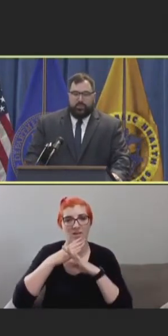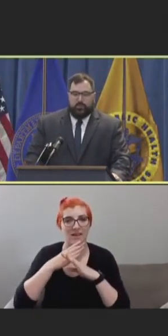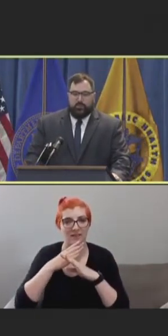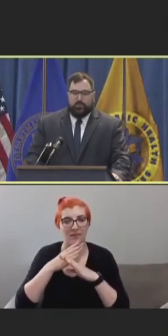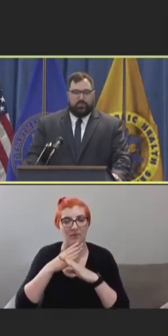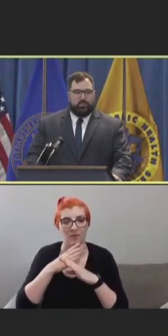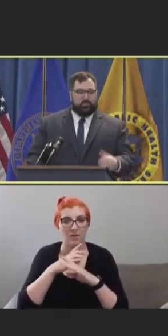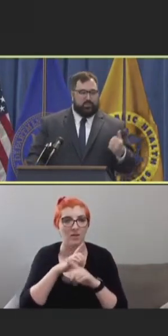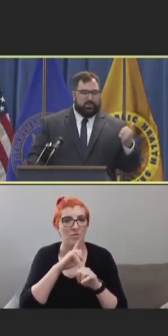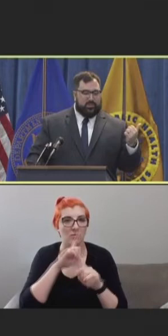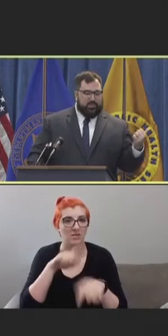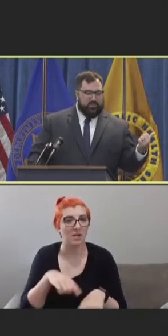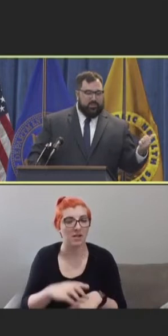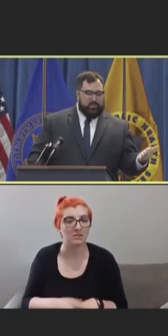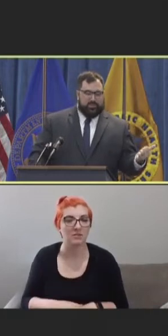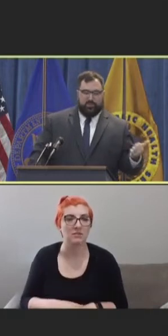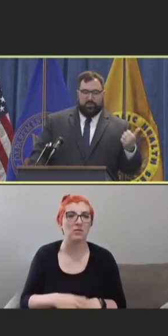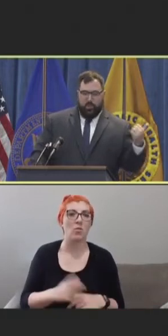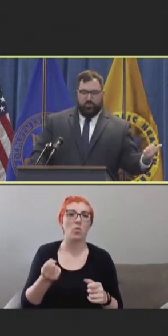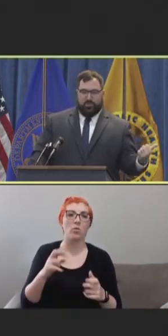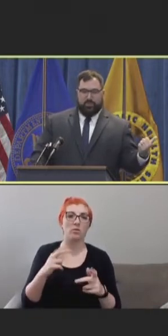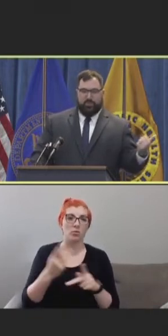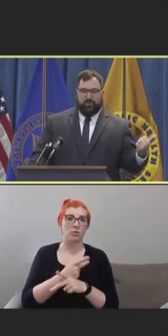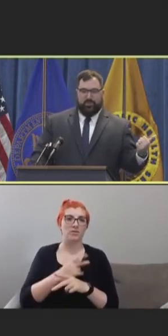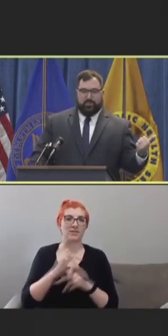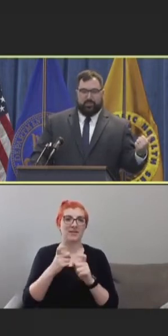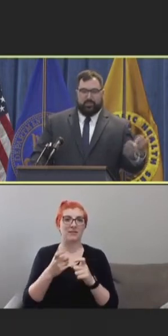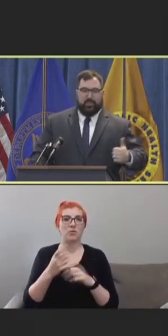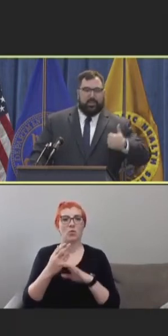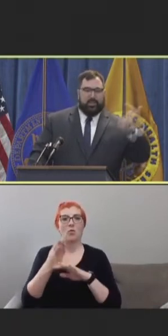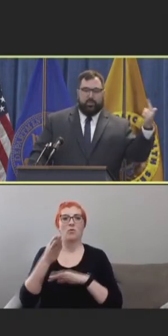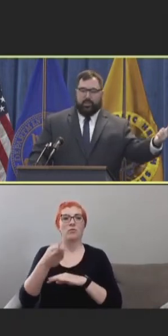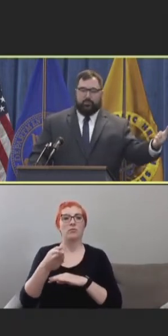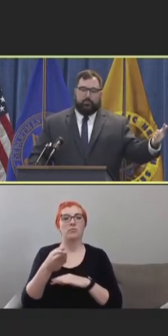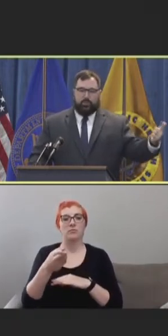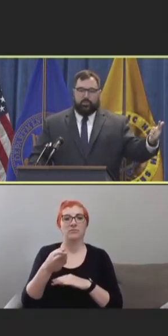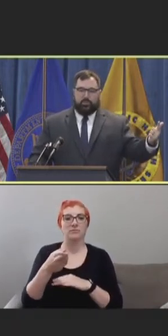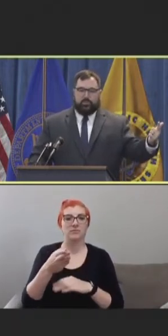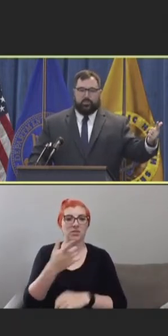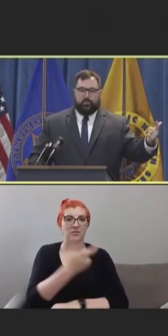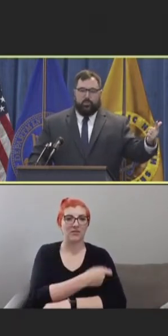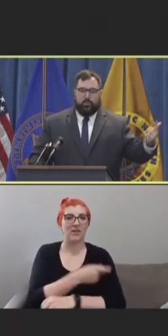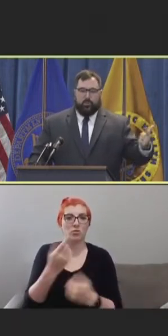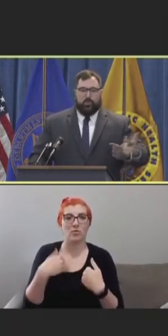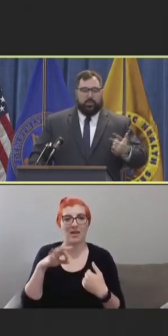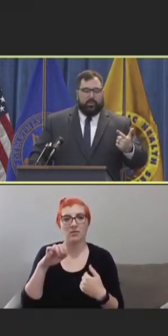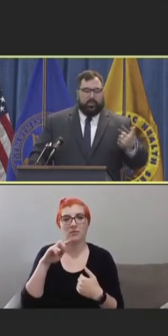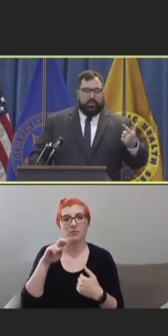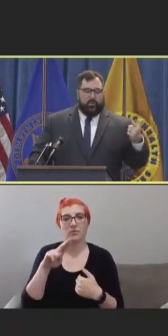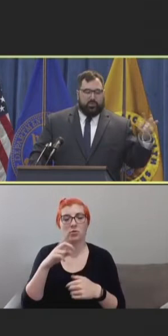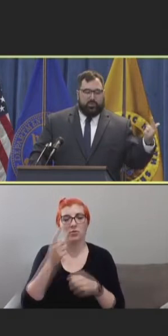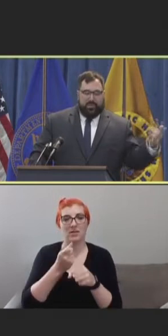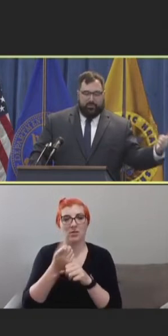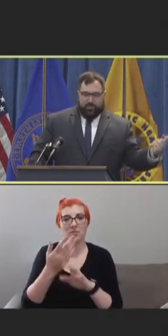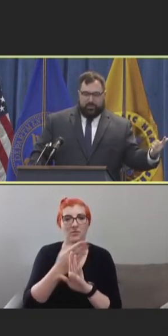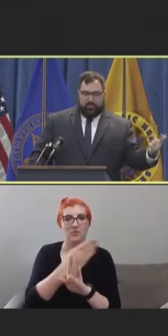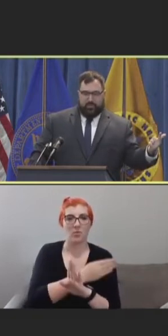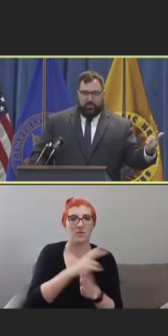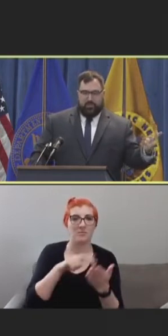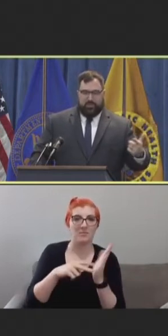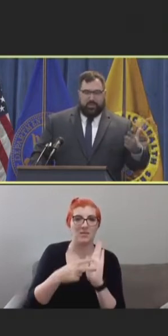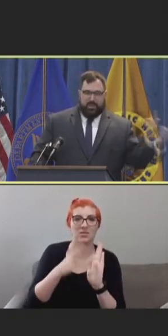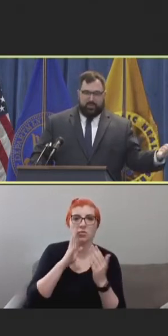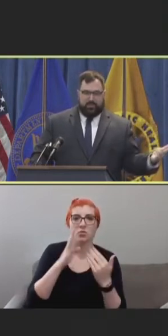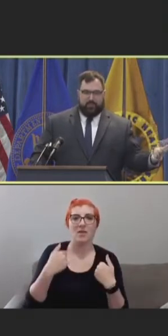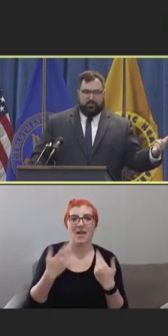scenario, which is when you're administered an overly attenuated vaccine and you had flu the season before, you're going to have pre-existing